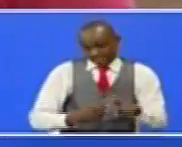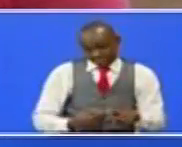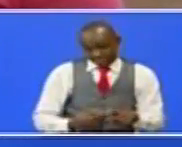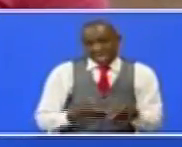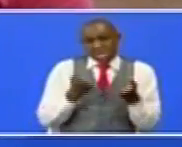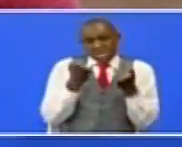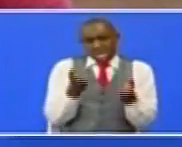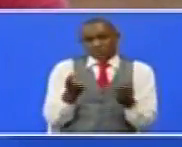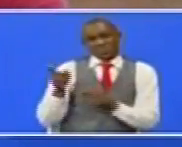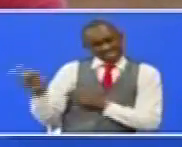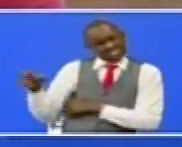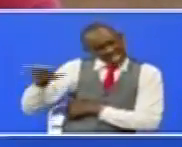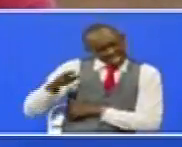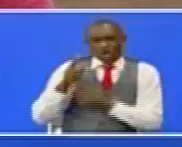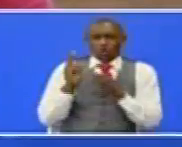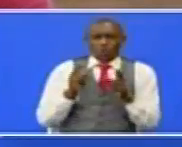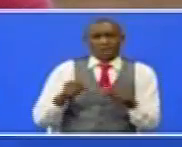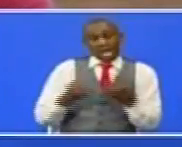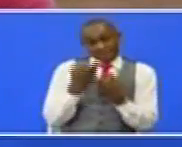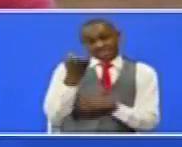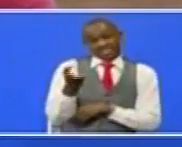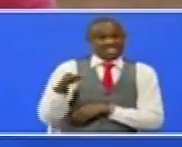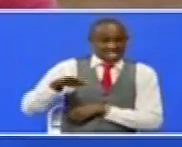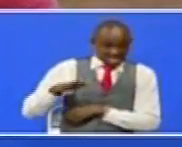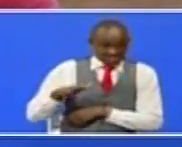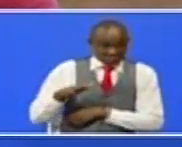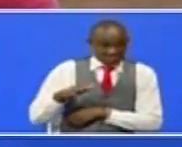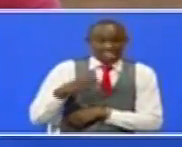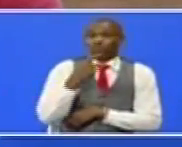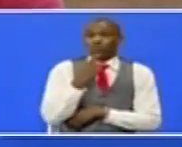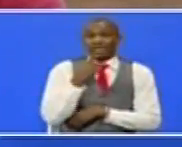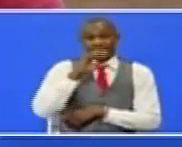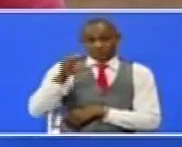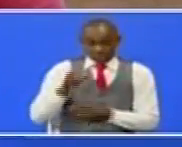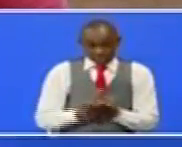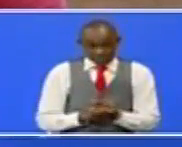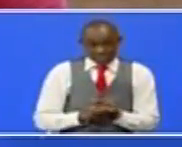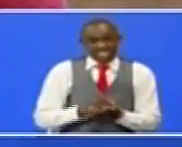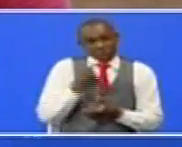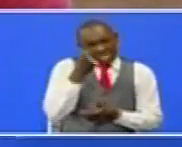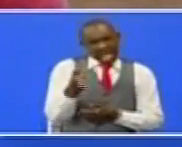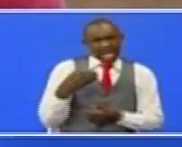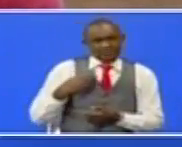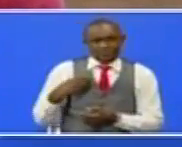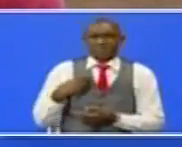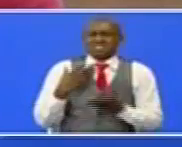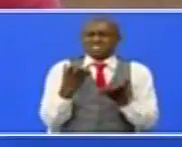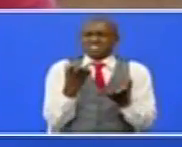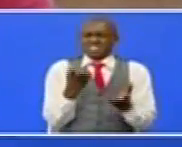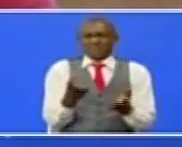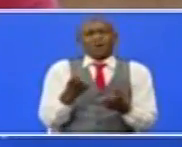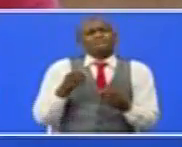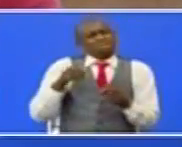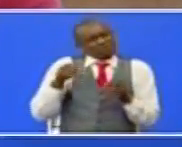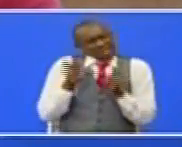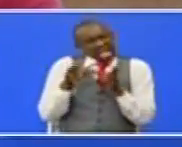An anthill such as this is a common feature here in Loima subdivision in Turkana County, and some dormant anthills harbor sandflies,